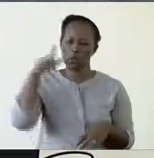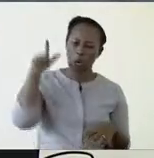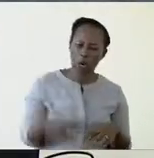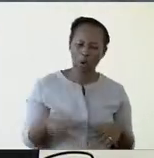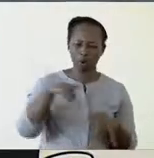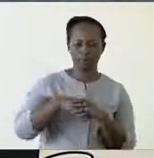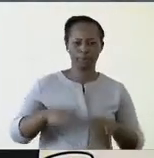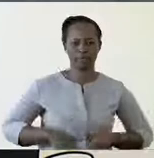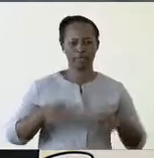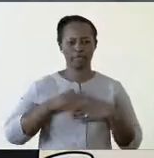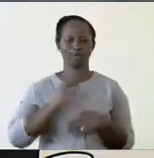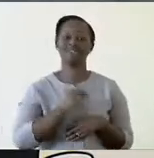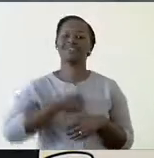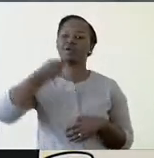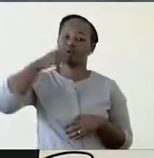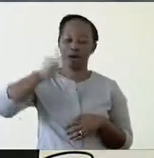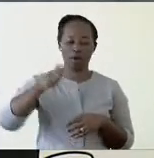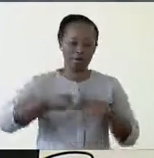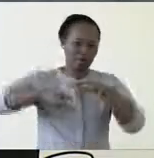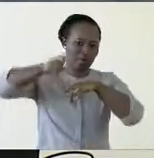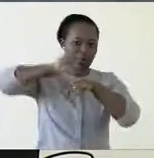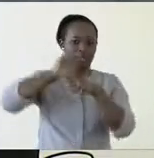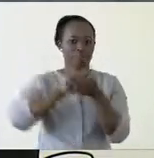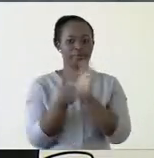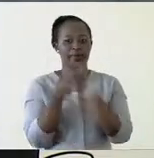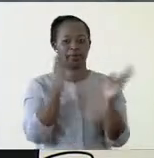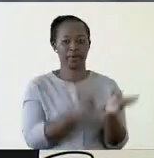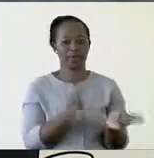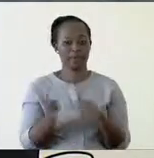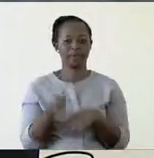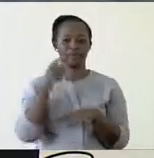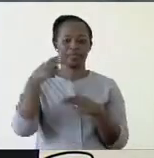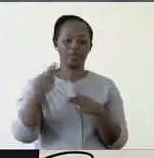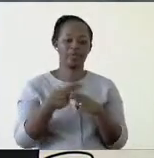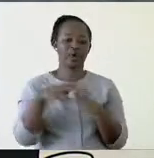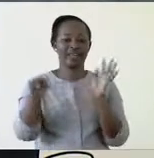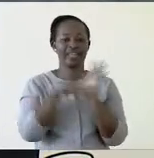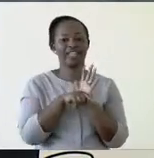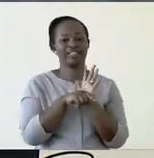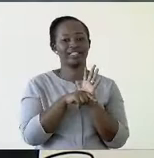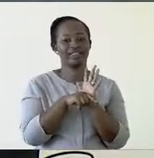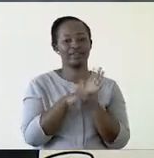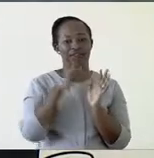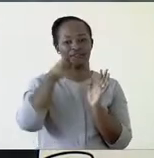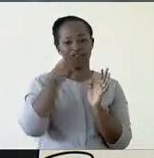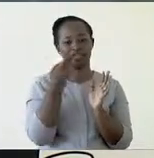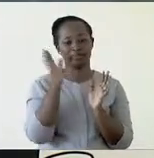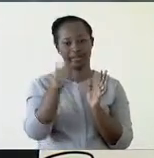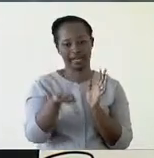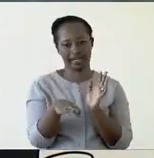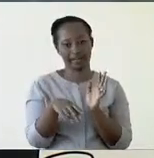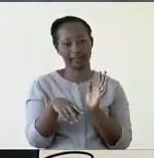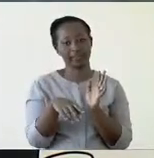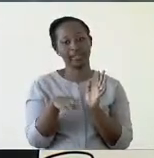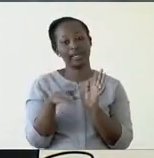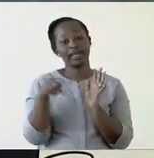body. It is needed to be increased in our body. That one is called negative feedback. So negative feedback